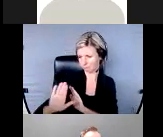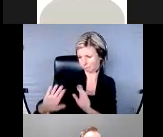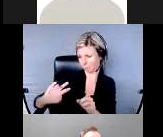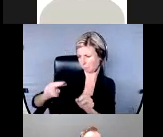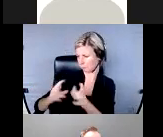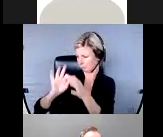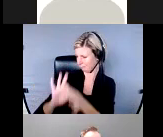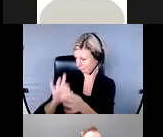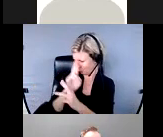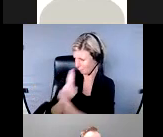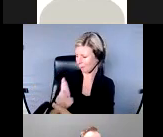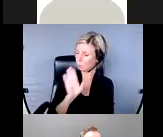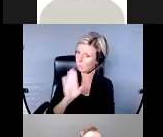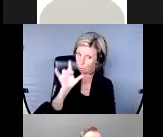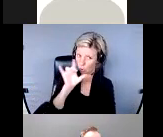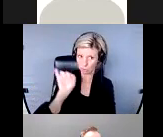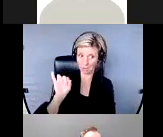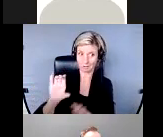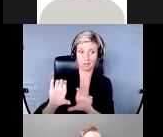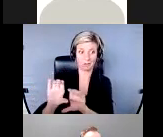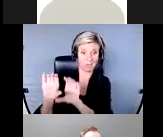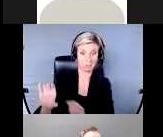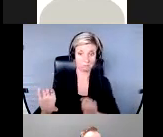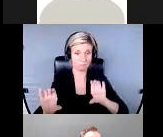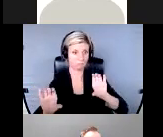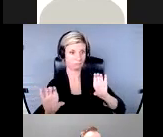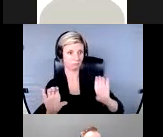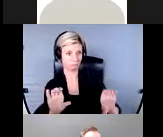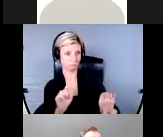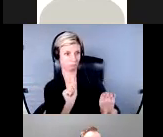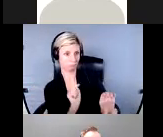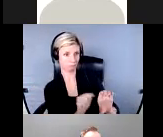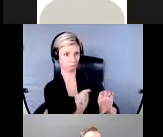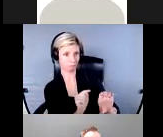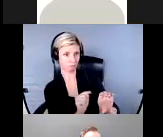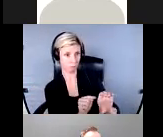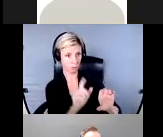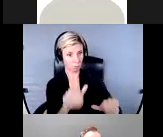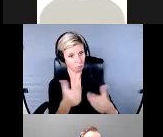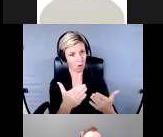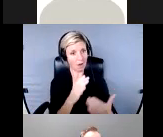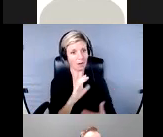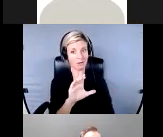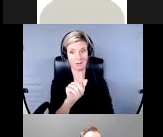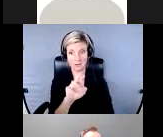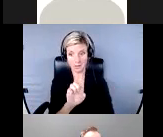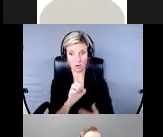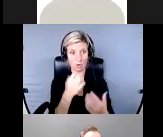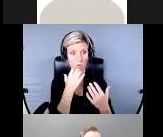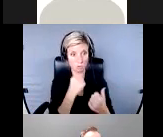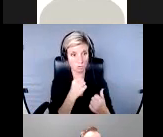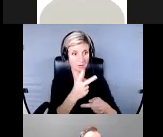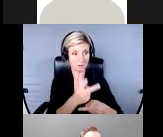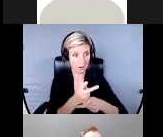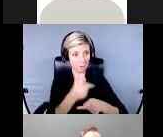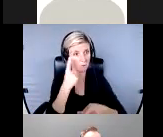the older person in the family or non-family caregiver. So we're bringing in here a little bit, a little hint to that